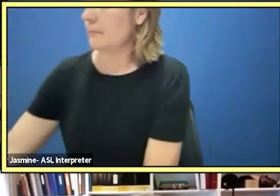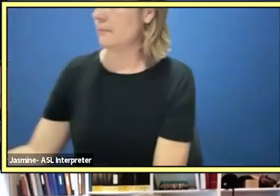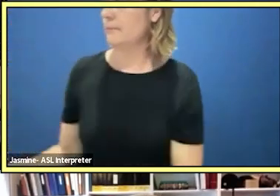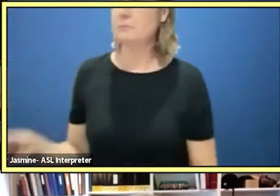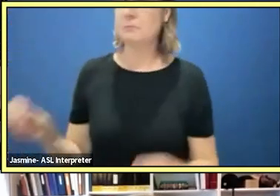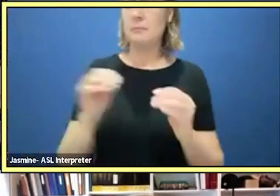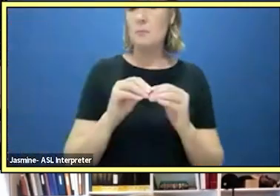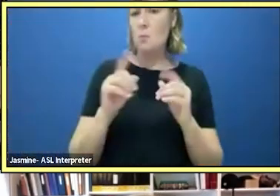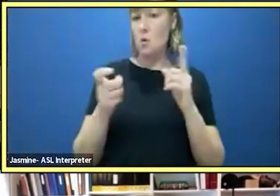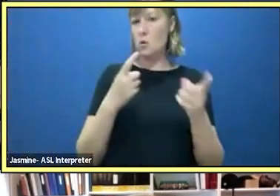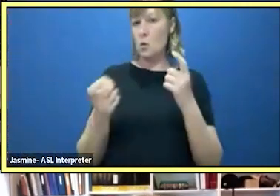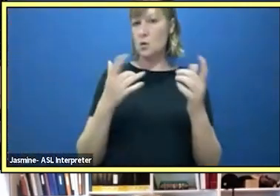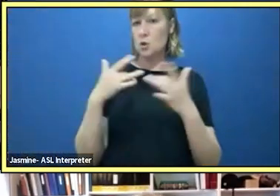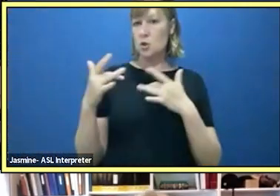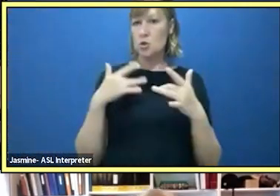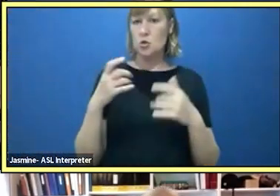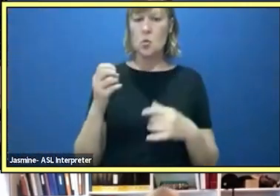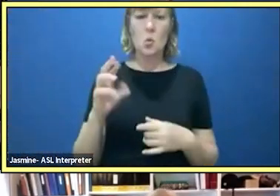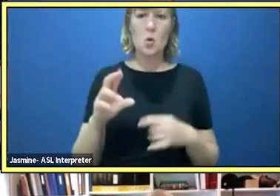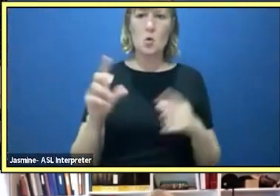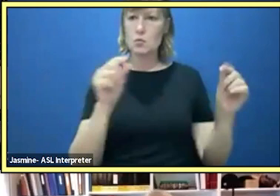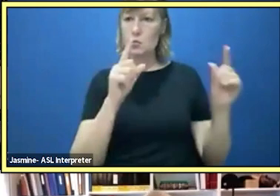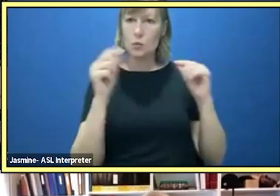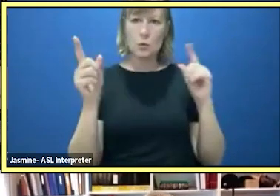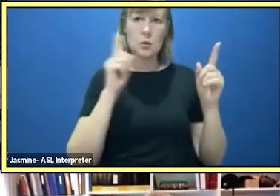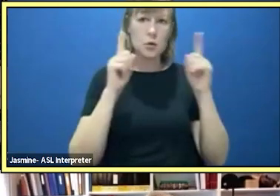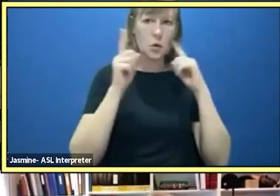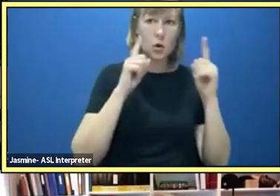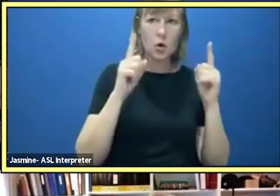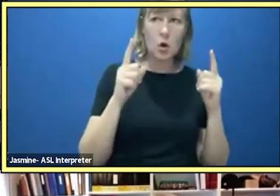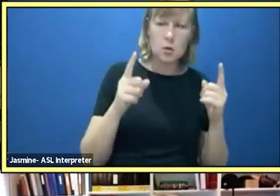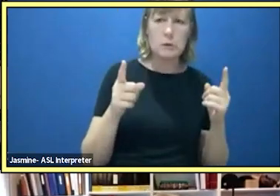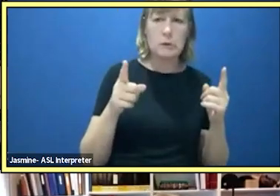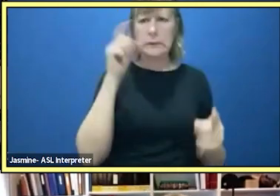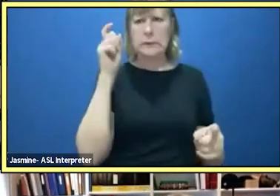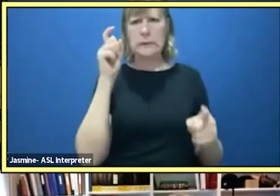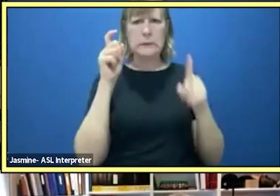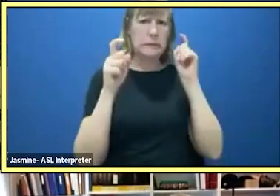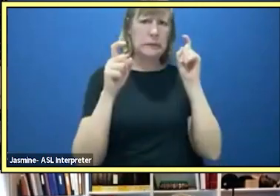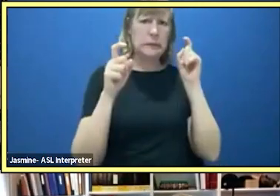like, oh, is this true? There's no bad questions or comments that you could make right now.